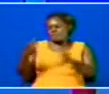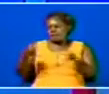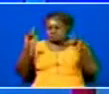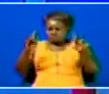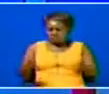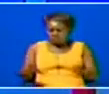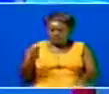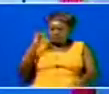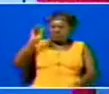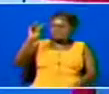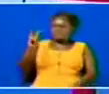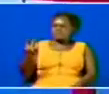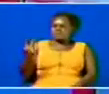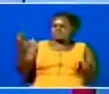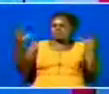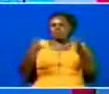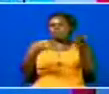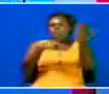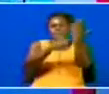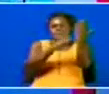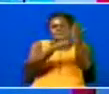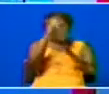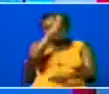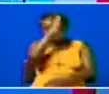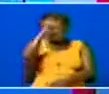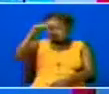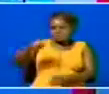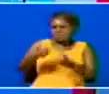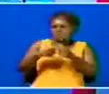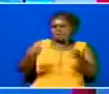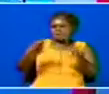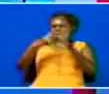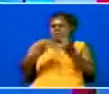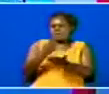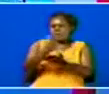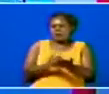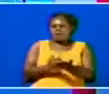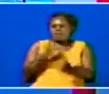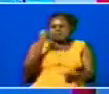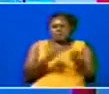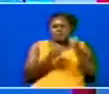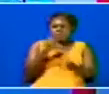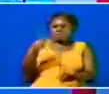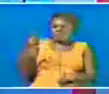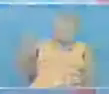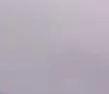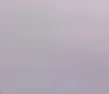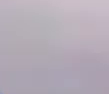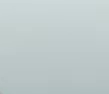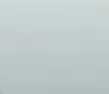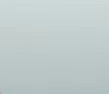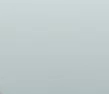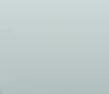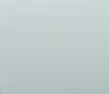So let's take a look at the teams that were named this afternoon, and we start with the World Half Marathon team, where Geoffrey Kamororo, who is the defending